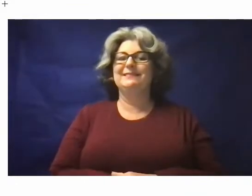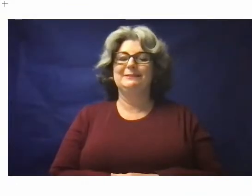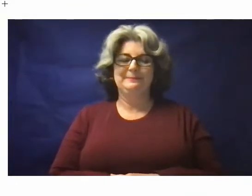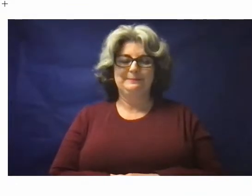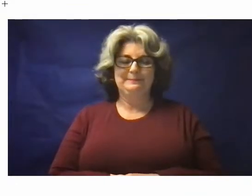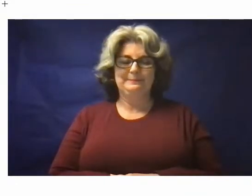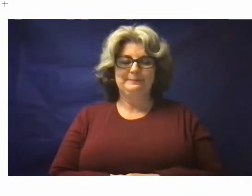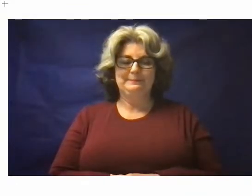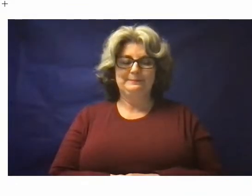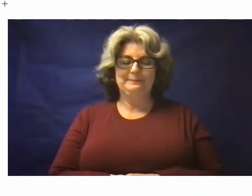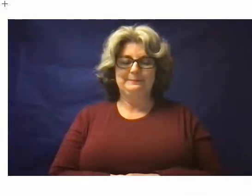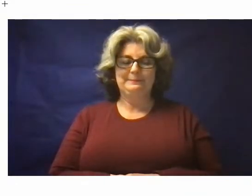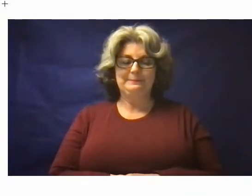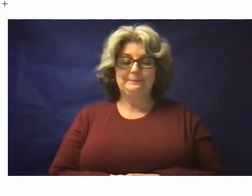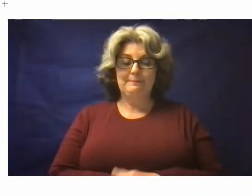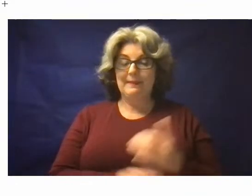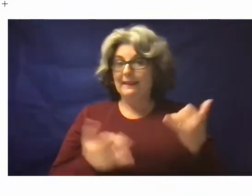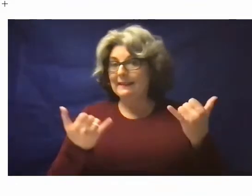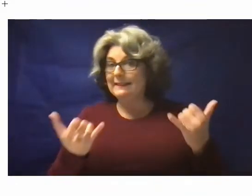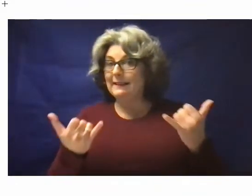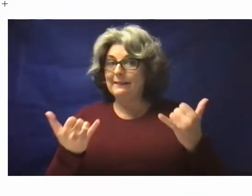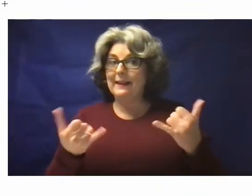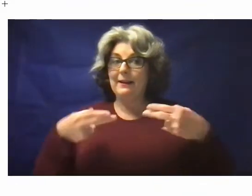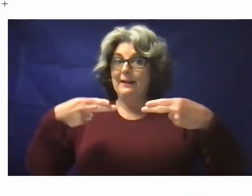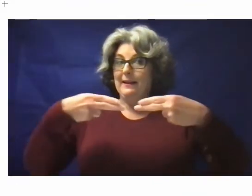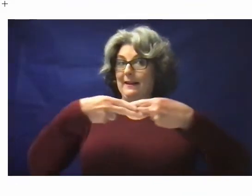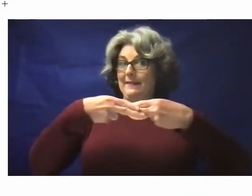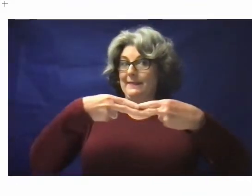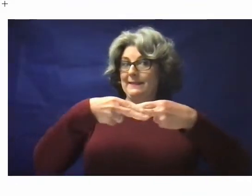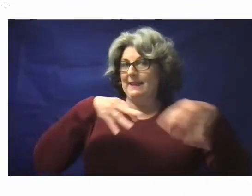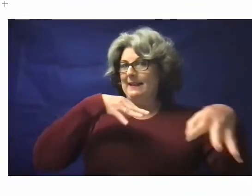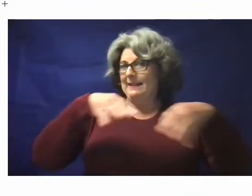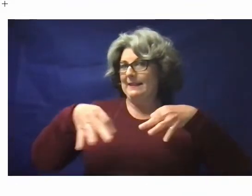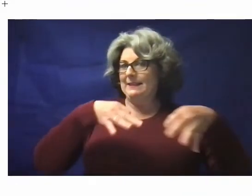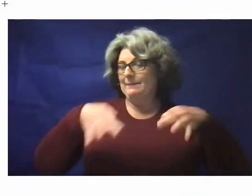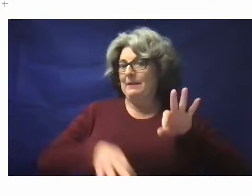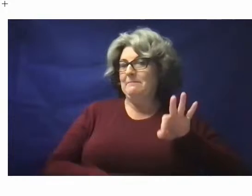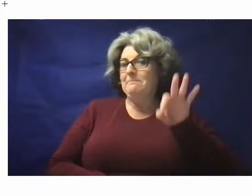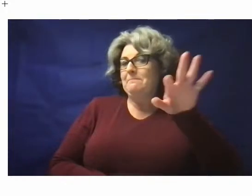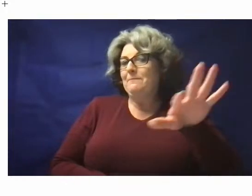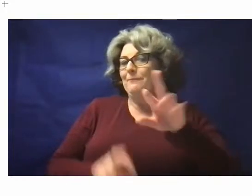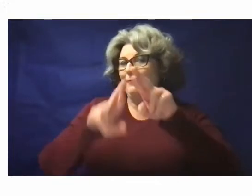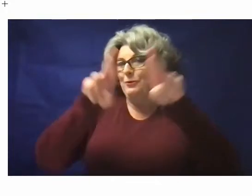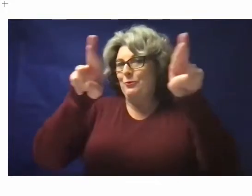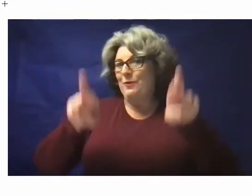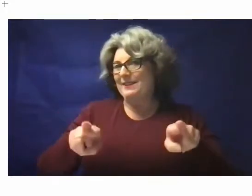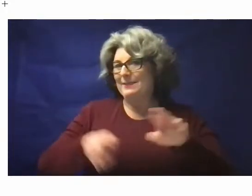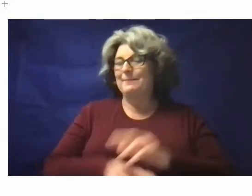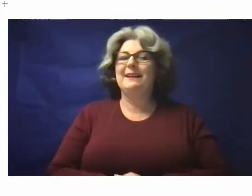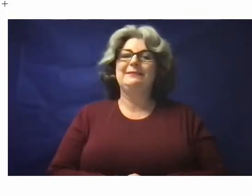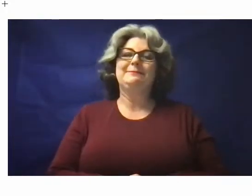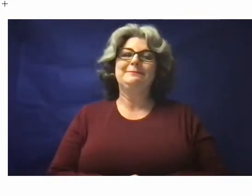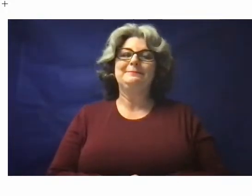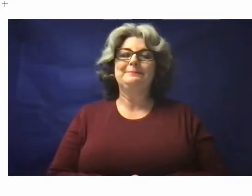Okay, so now this slide, I just want to talk about some tips for your resume. So